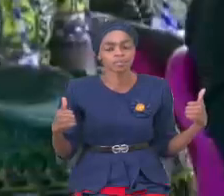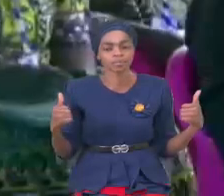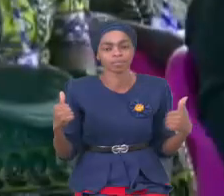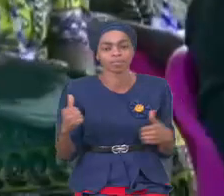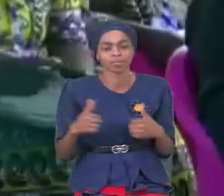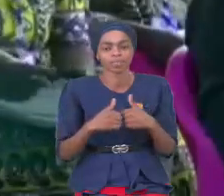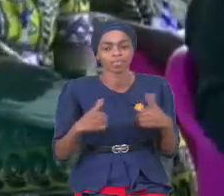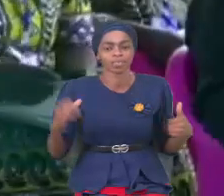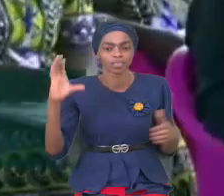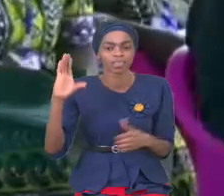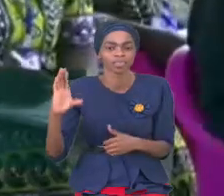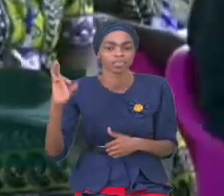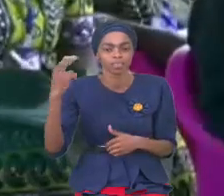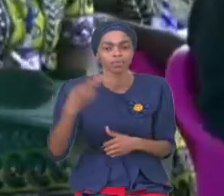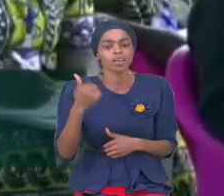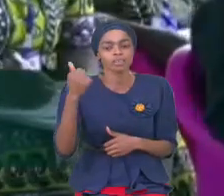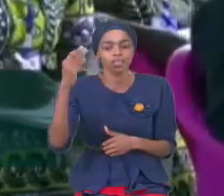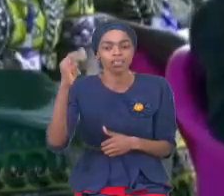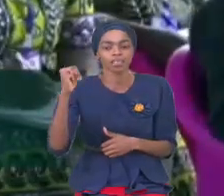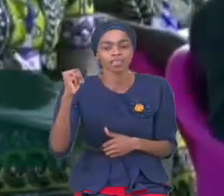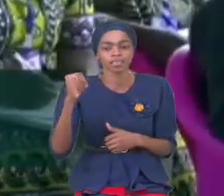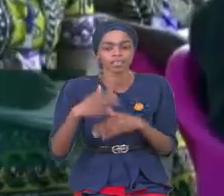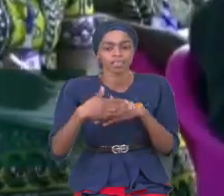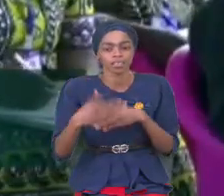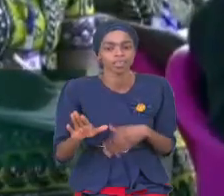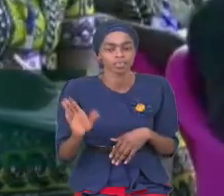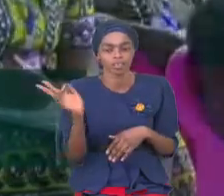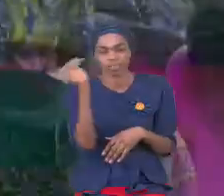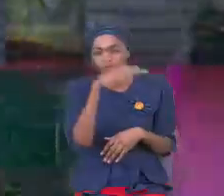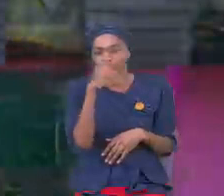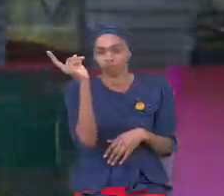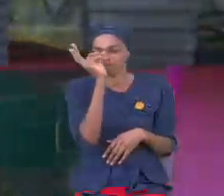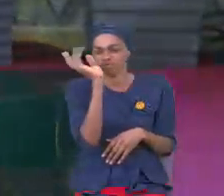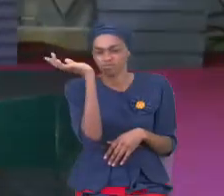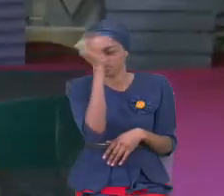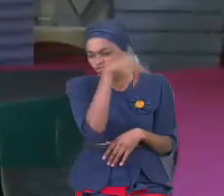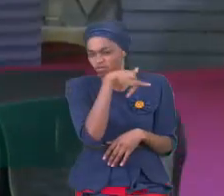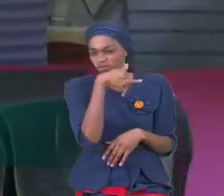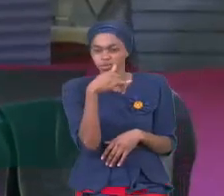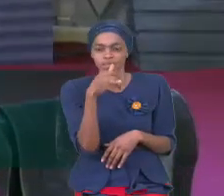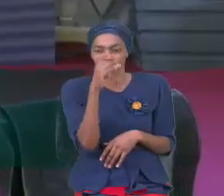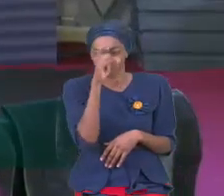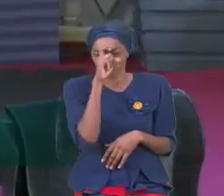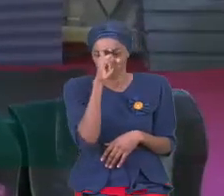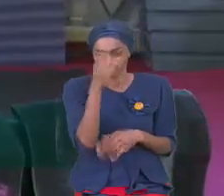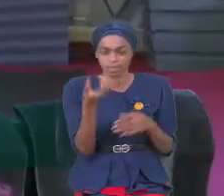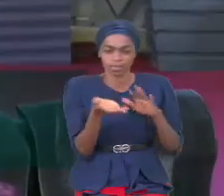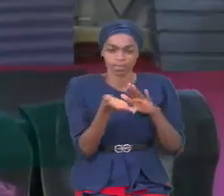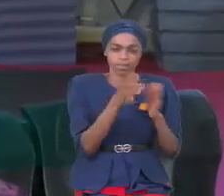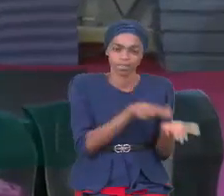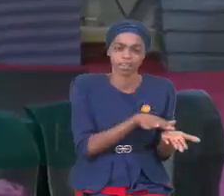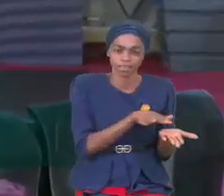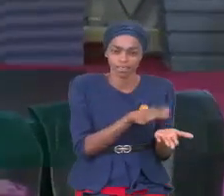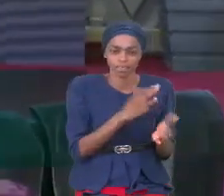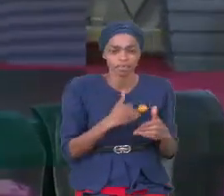separating chasm, there's no second chance after death. A person who has been, you know, on and on,